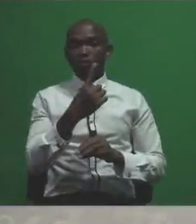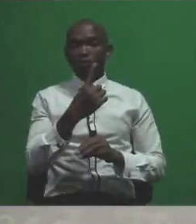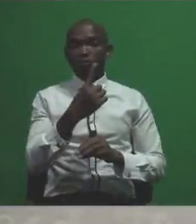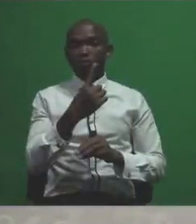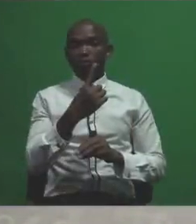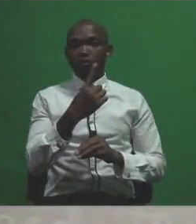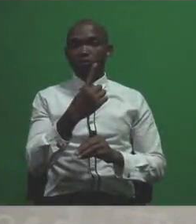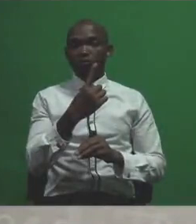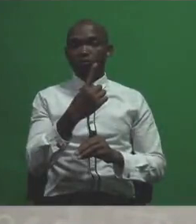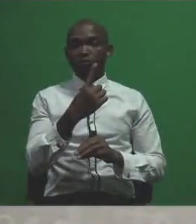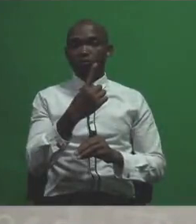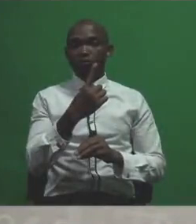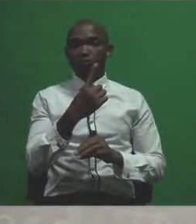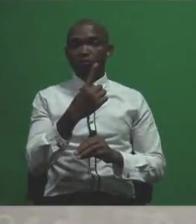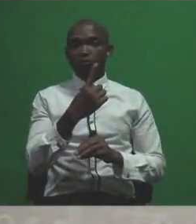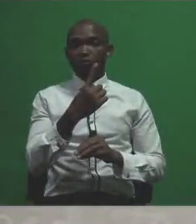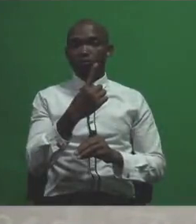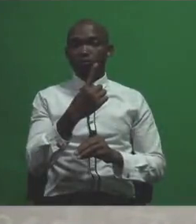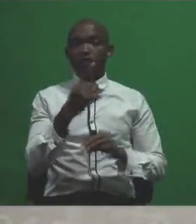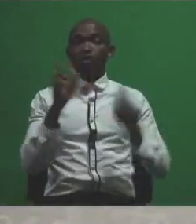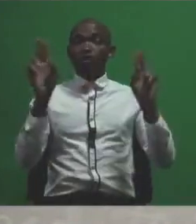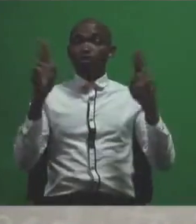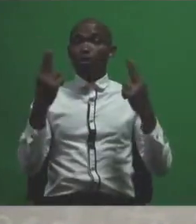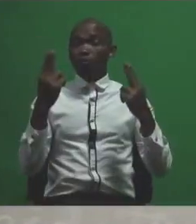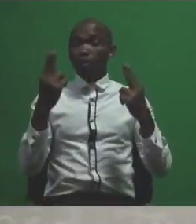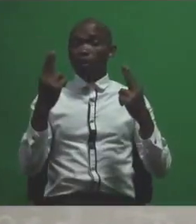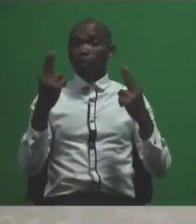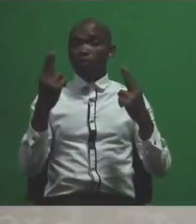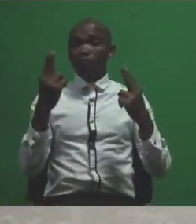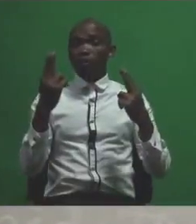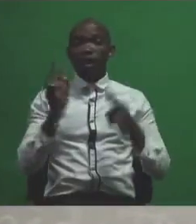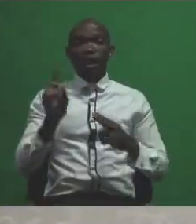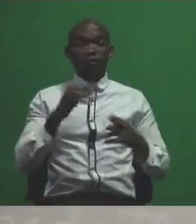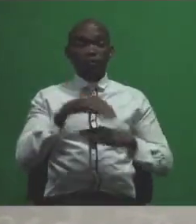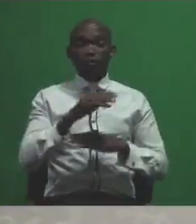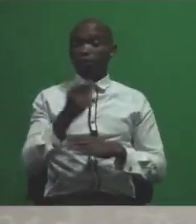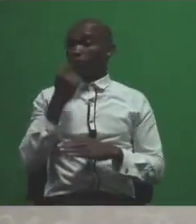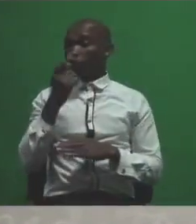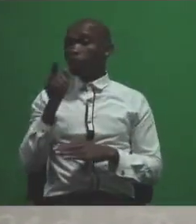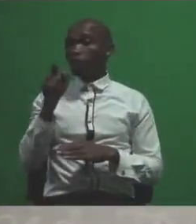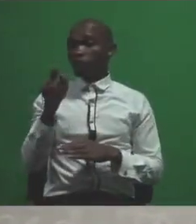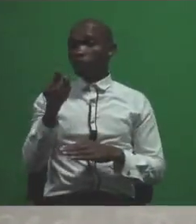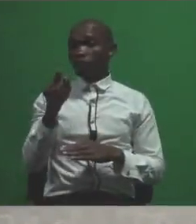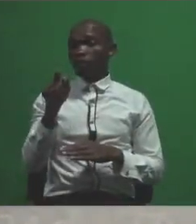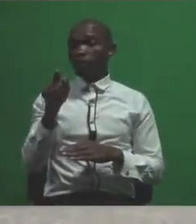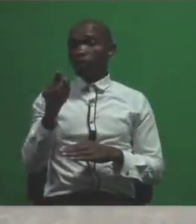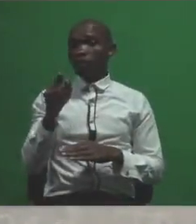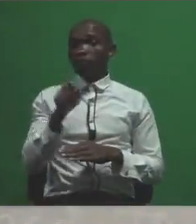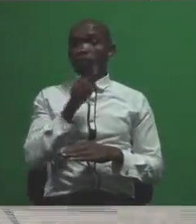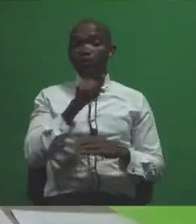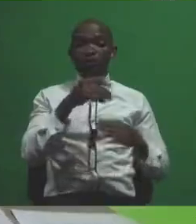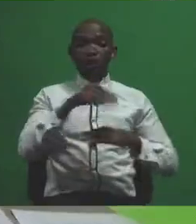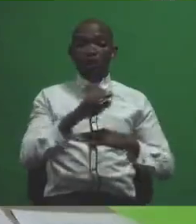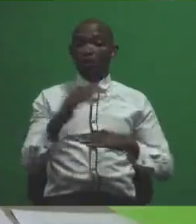I will not tell you, but it is you going to tell me what topic is it.